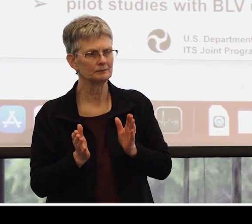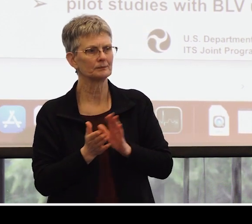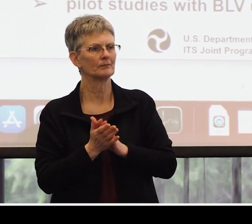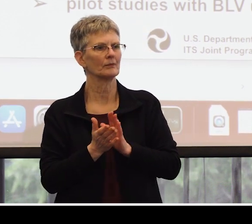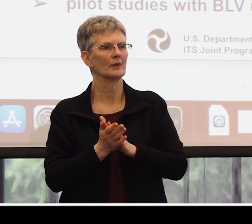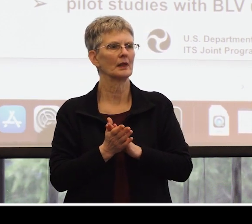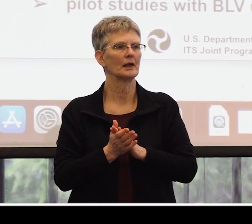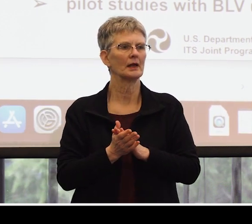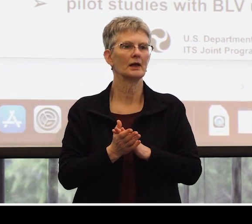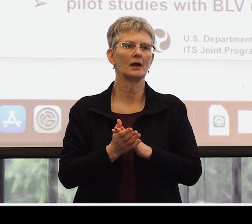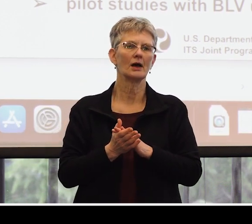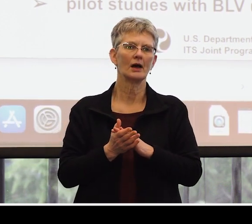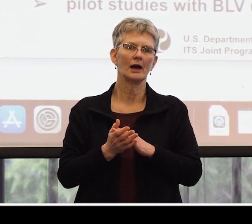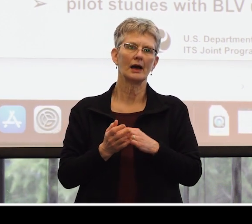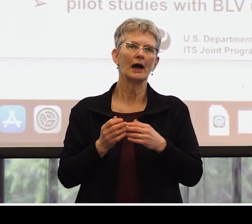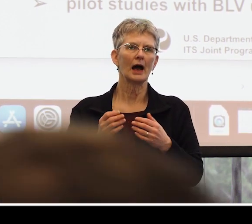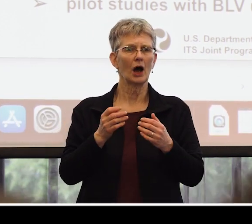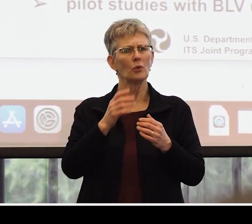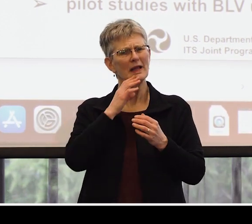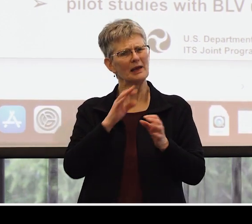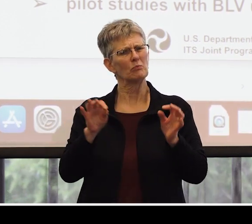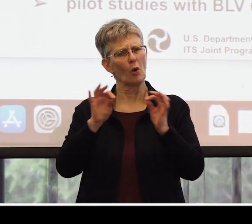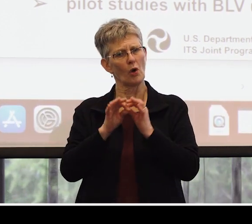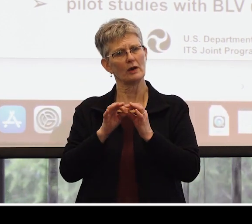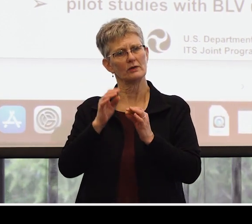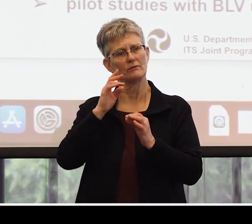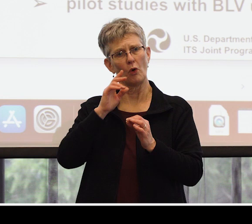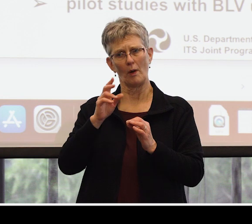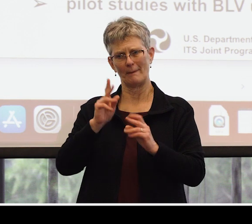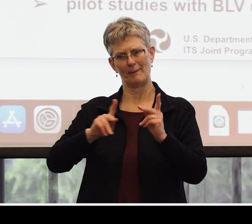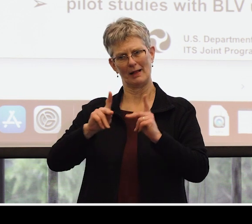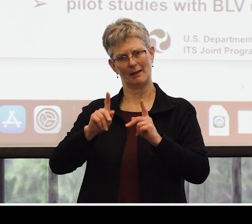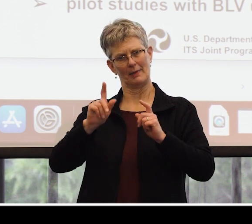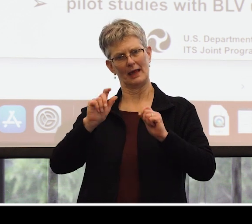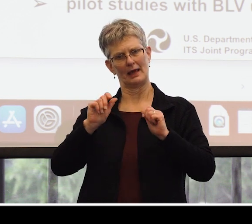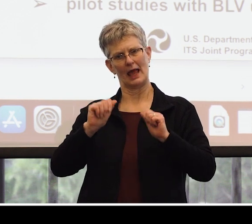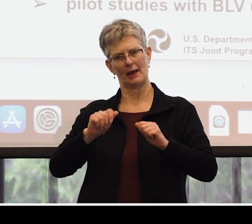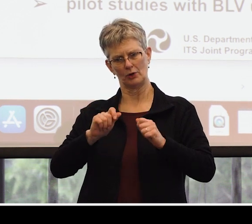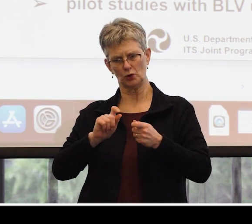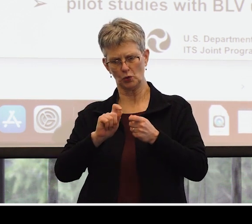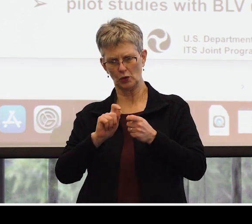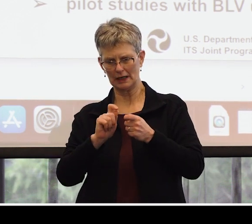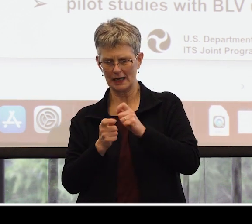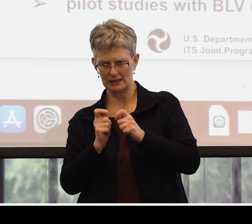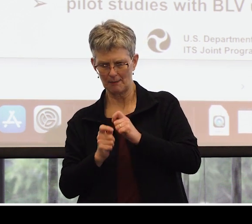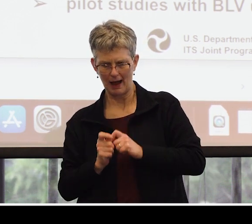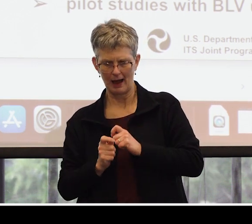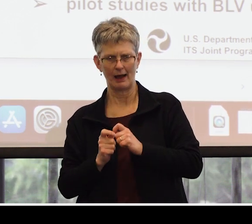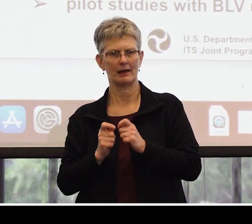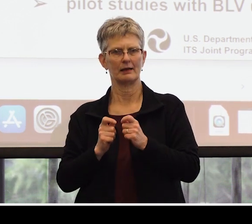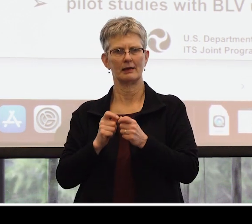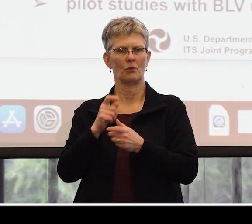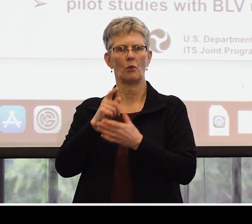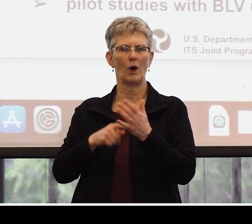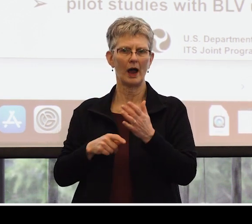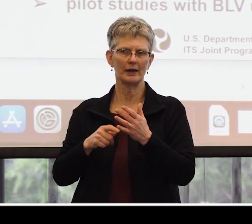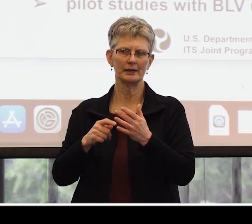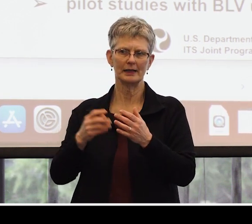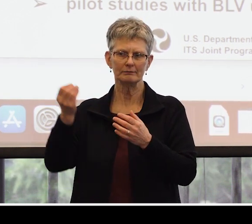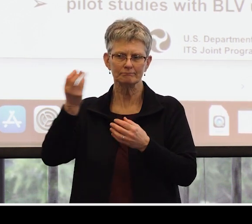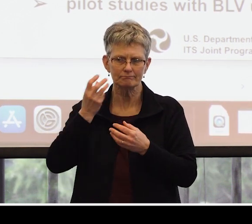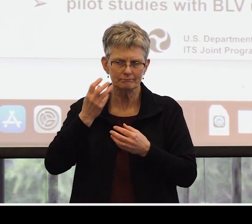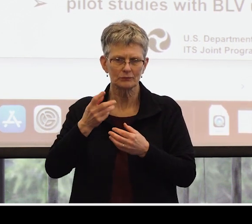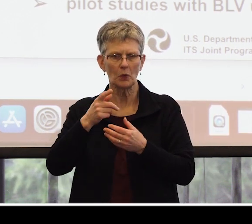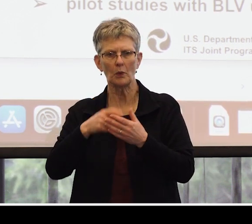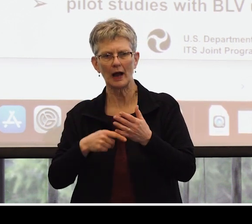Obviously, we realize that customizability is important, because not everyone would want all alerts at all times in all